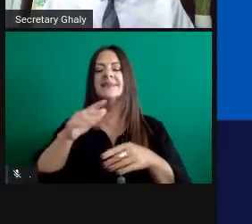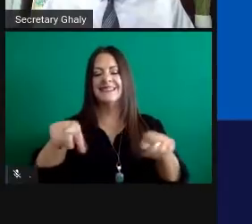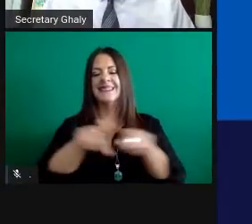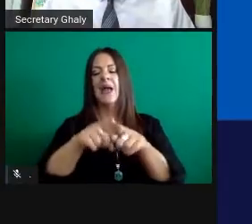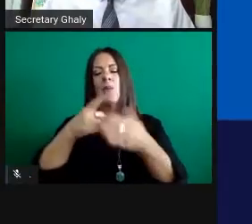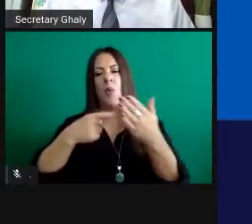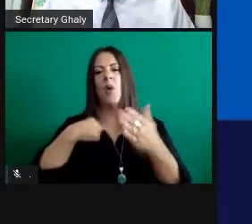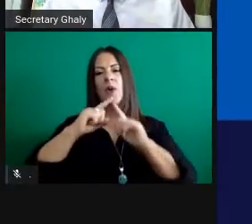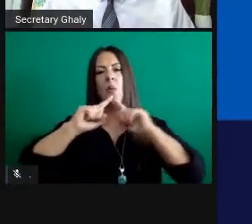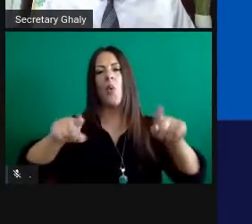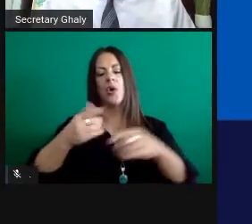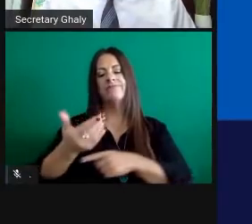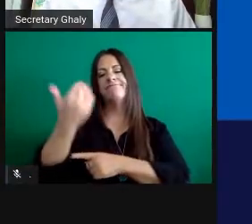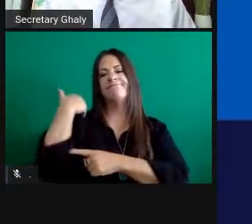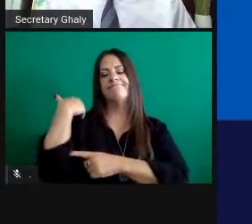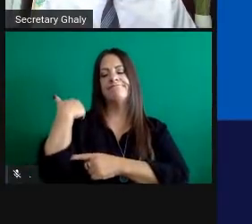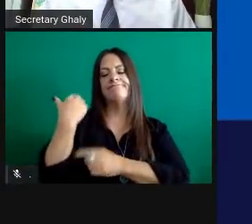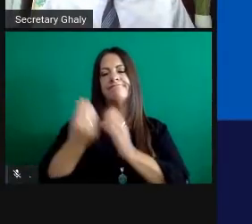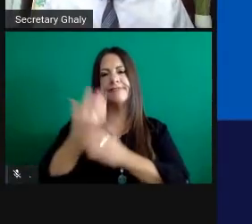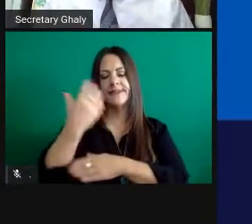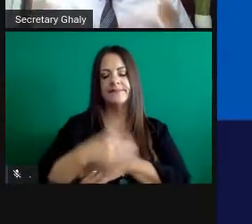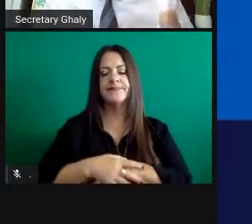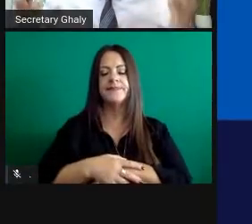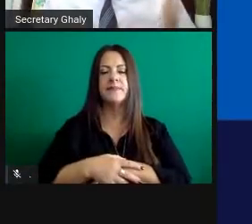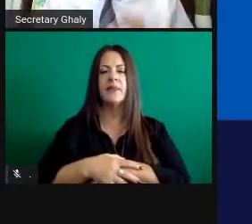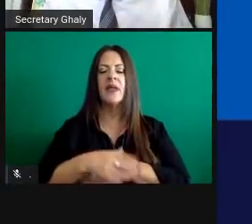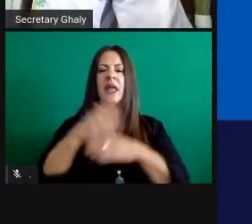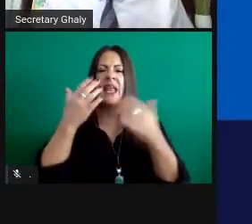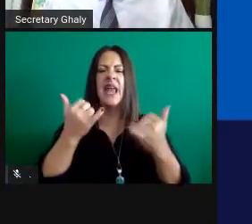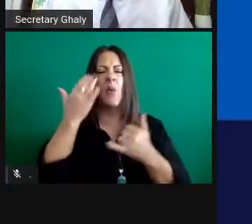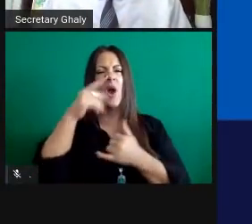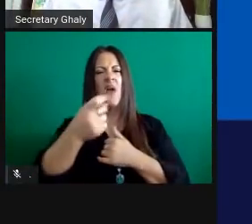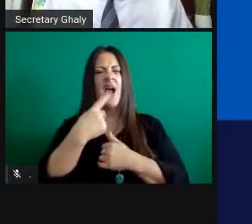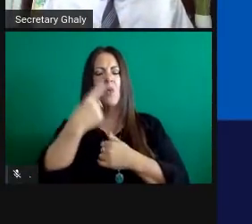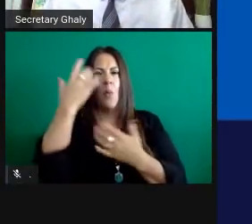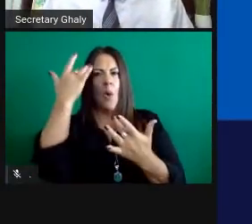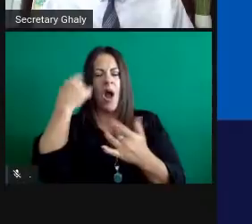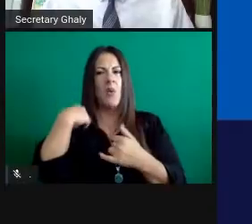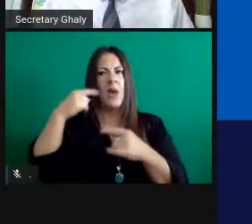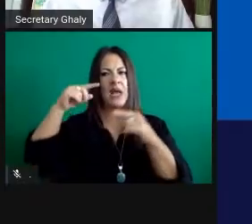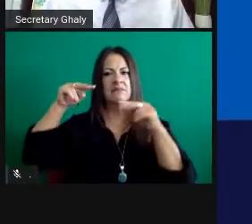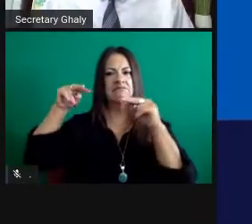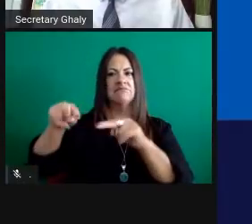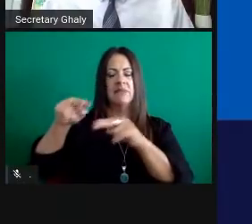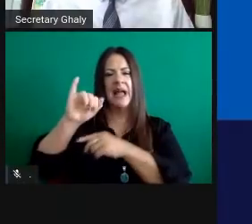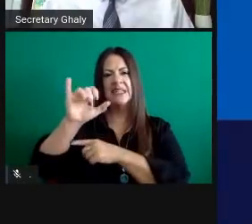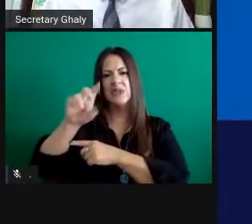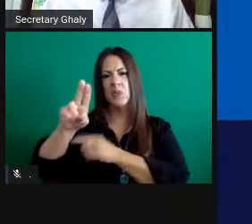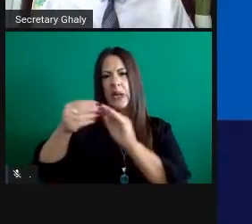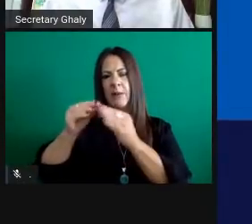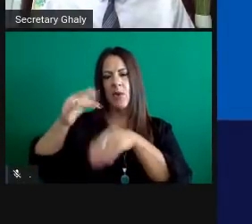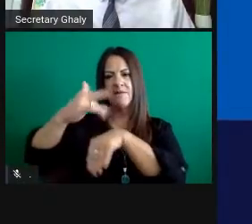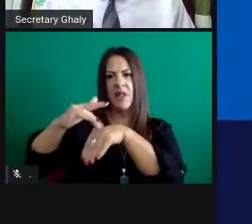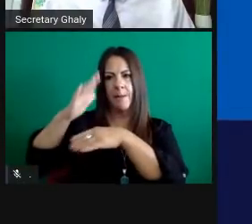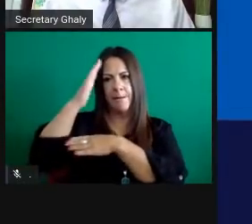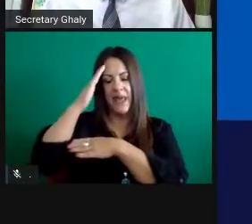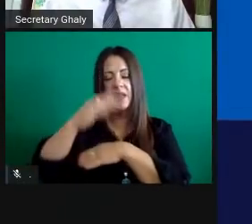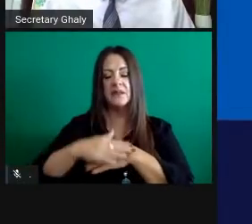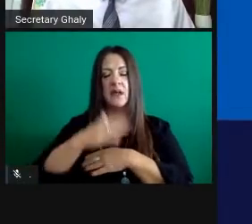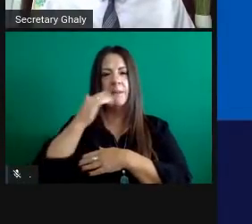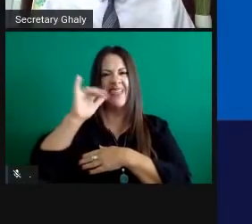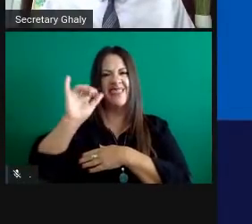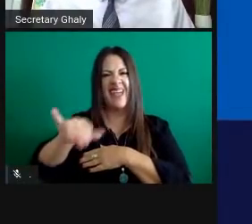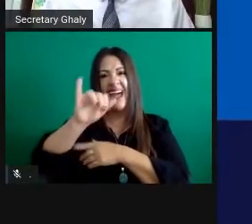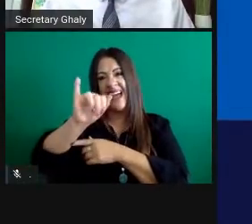on ICU beds? Just to paint a bit of a picture for you, an intensive care unit bed